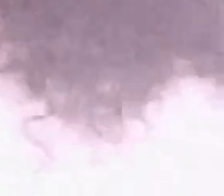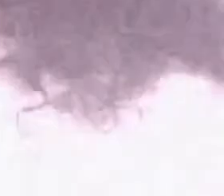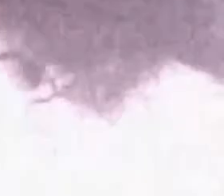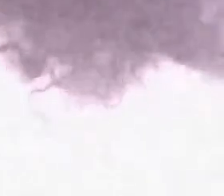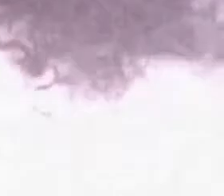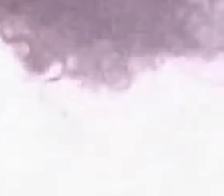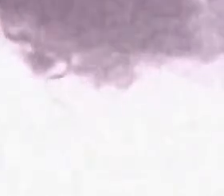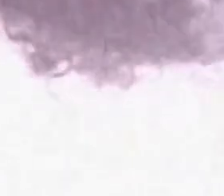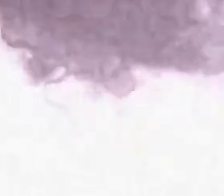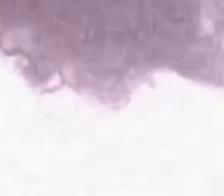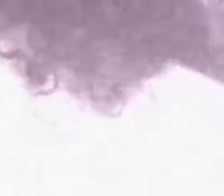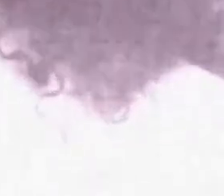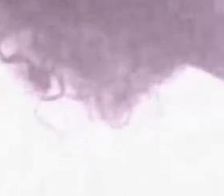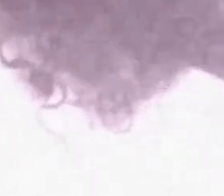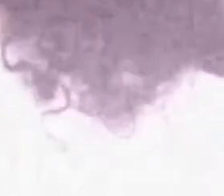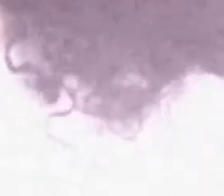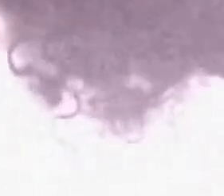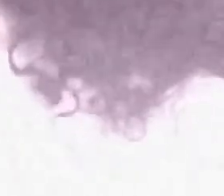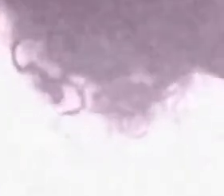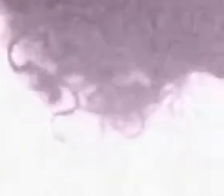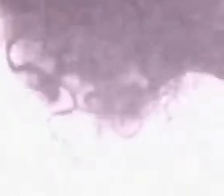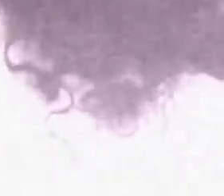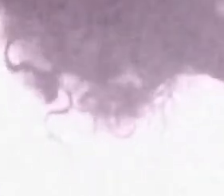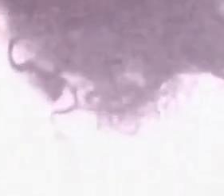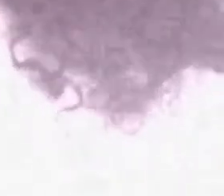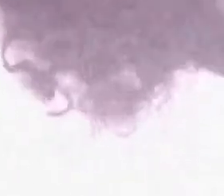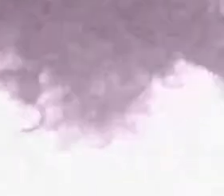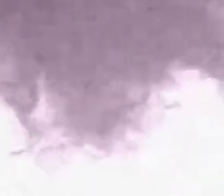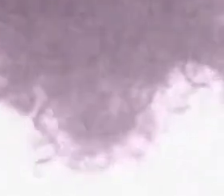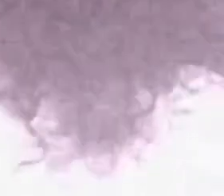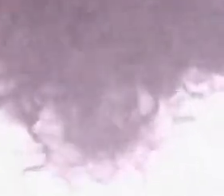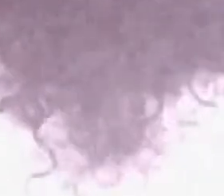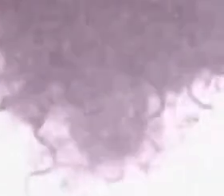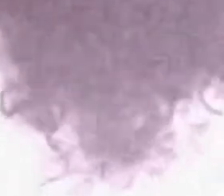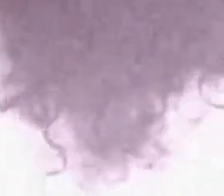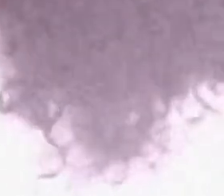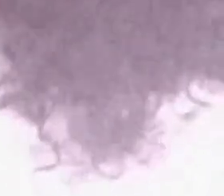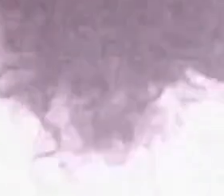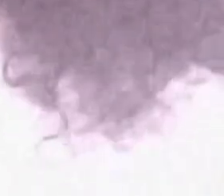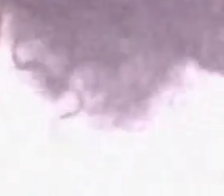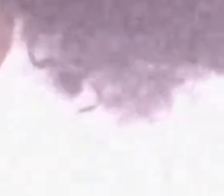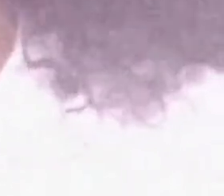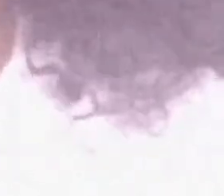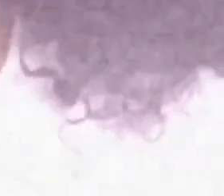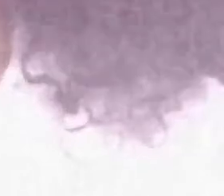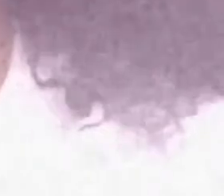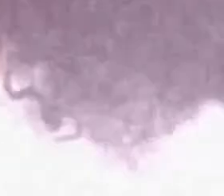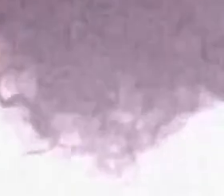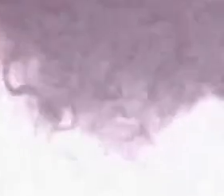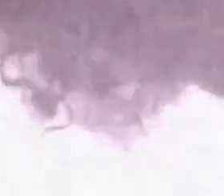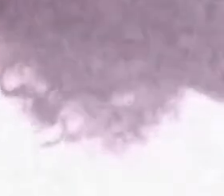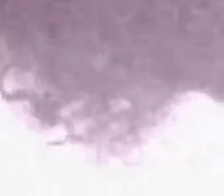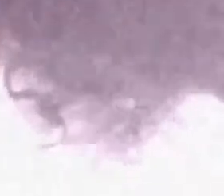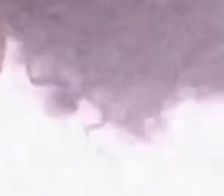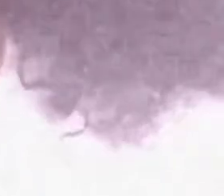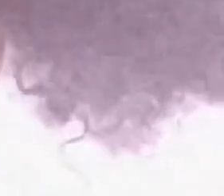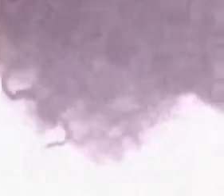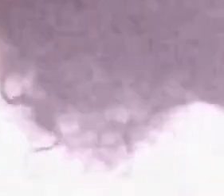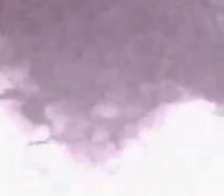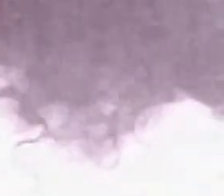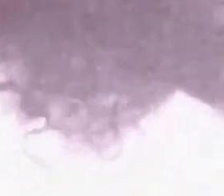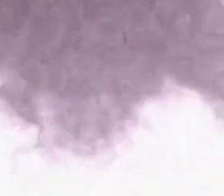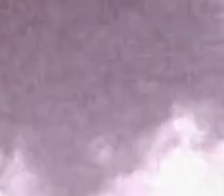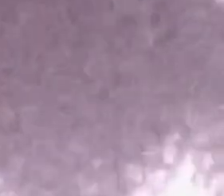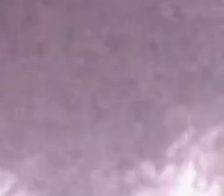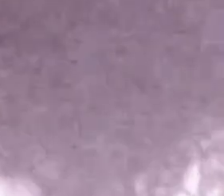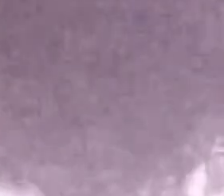picked this song because I resonated with the title. You know, it's out here on my own. I have a